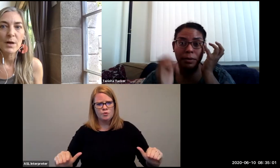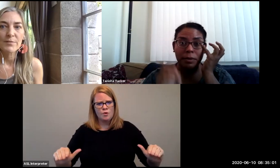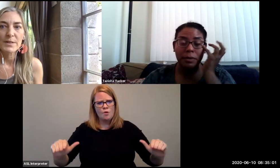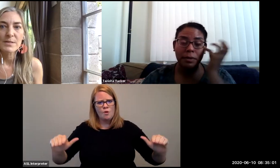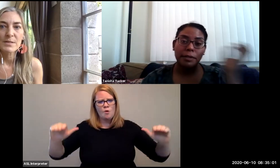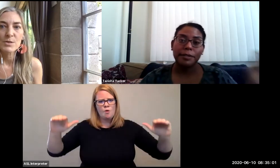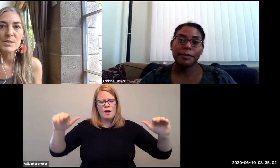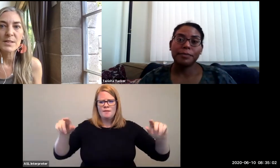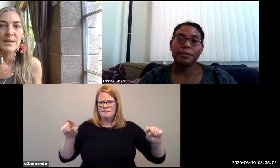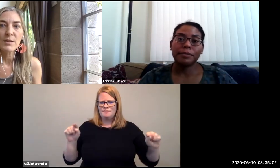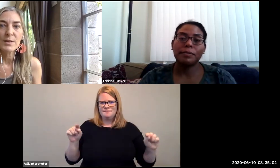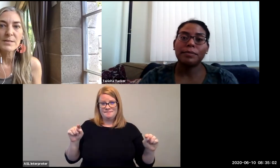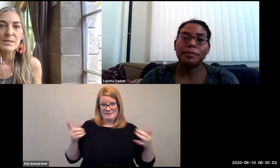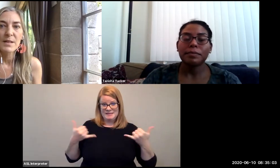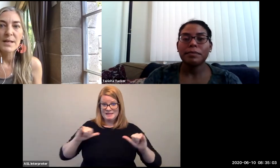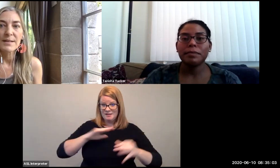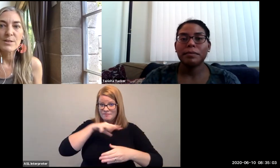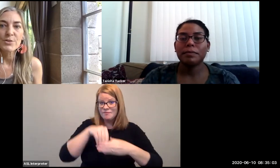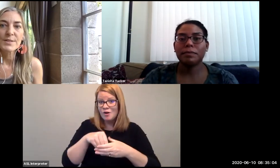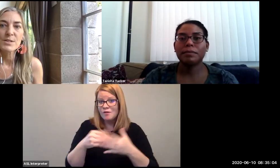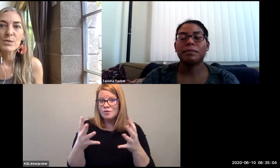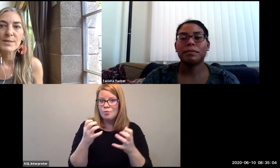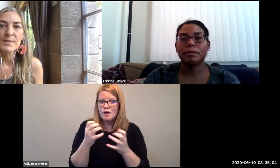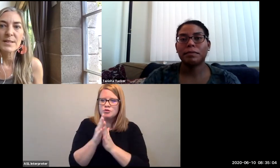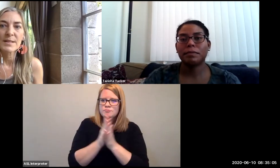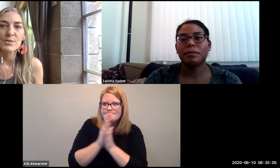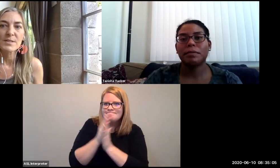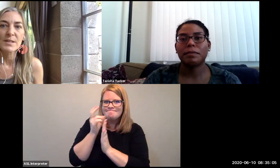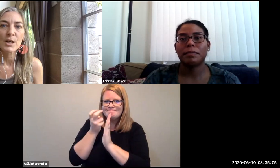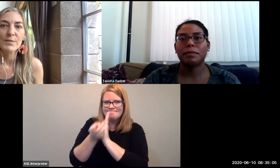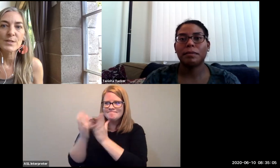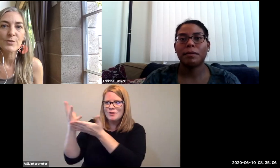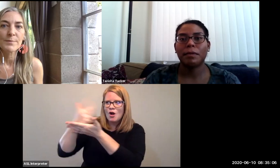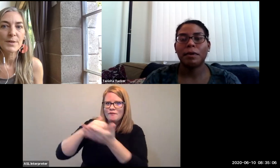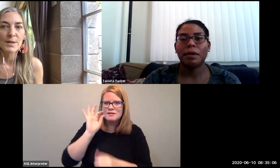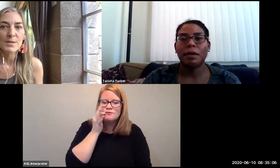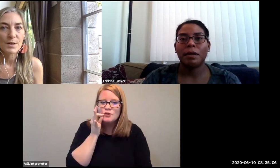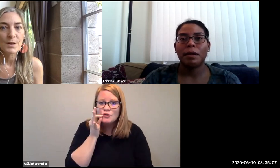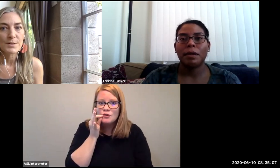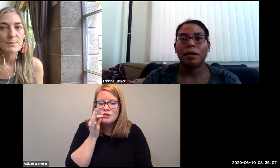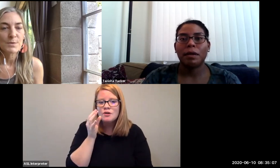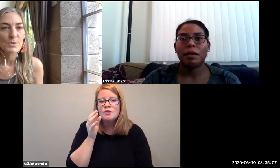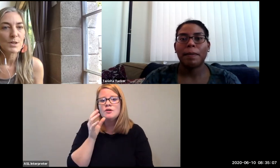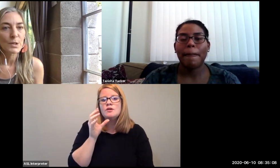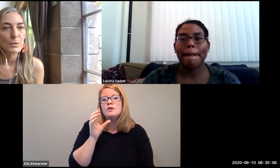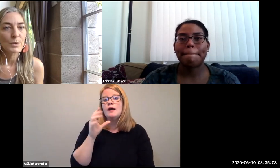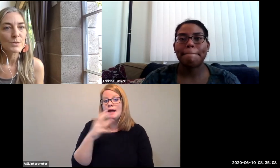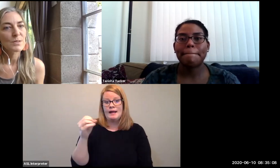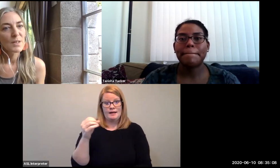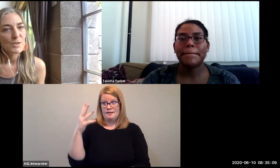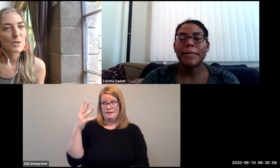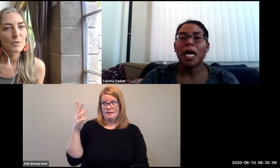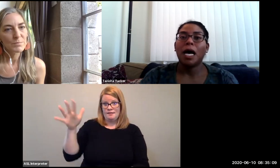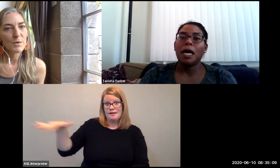saguaro harvest? Do you see an increase in interest or a steady interest in the harvest from non-Tohono O'odham Tucson